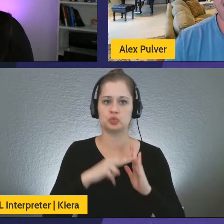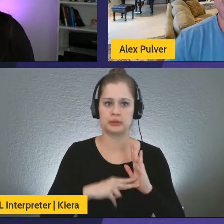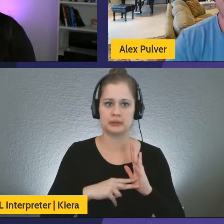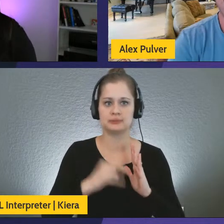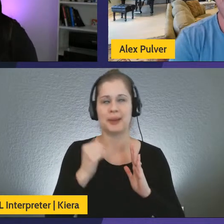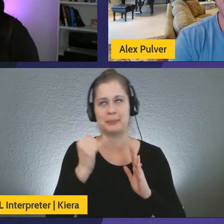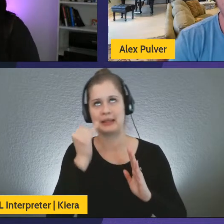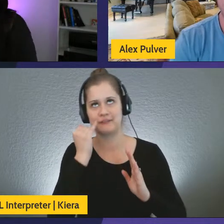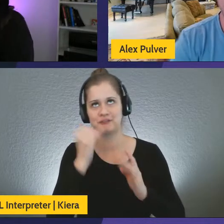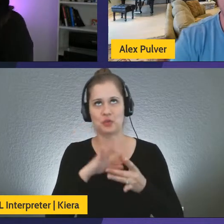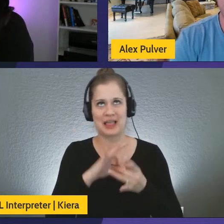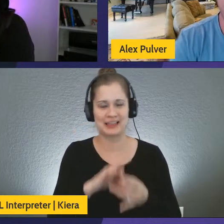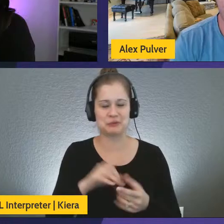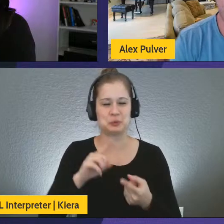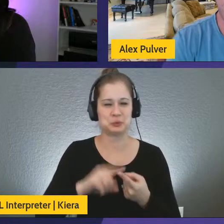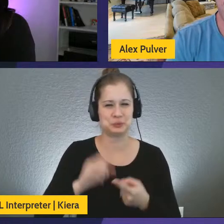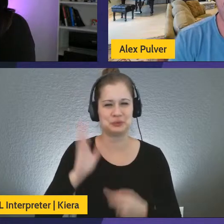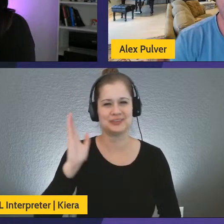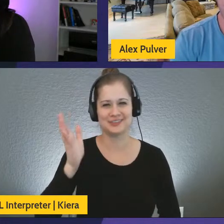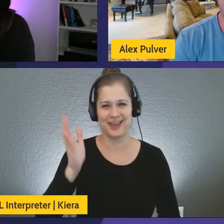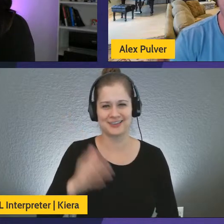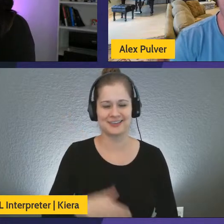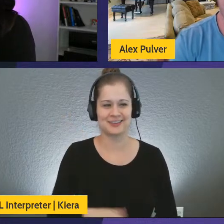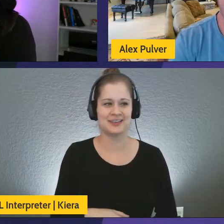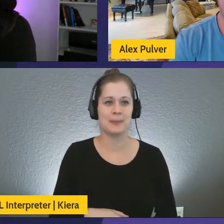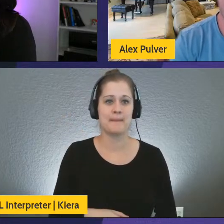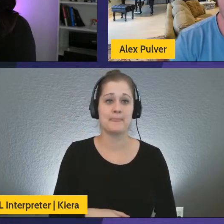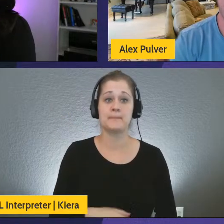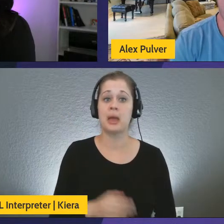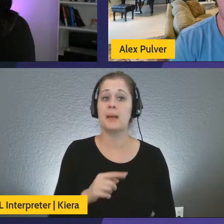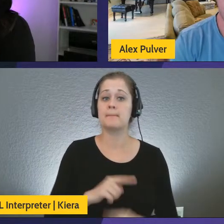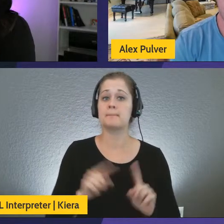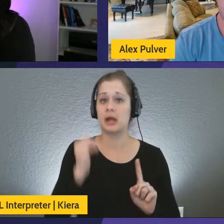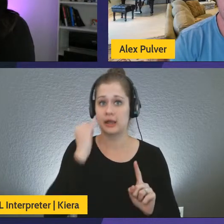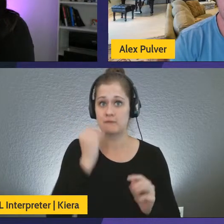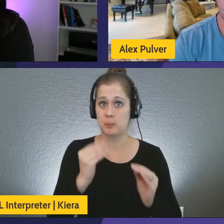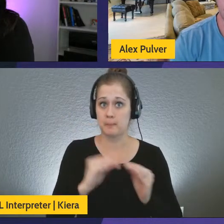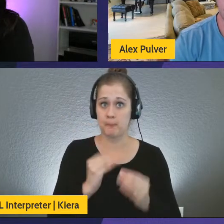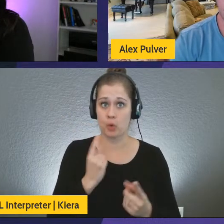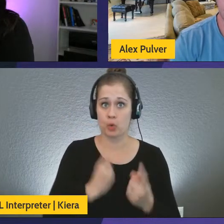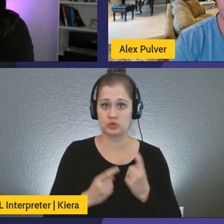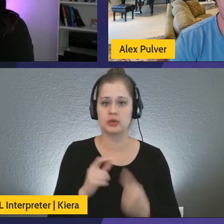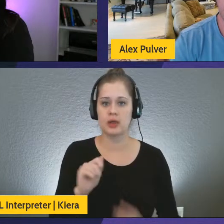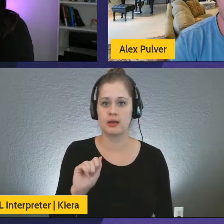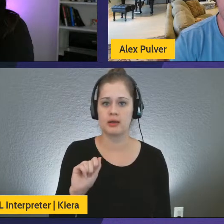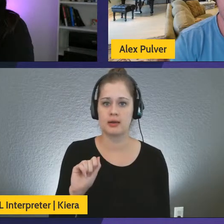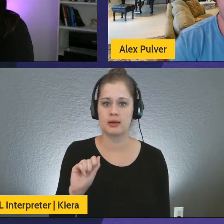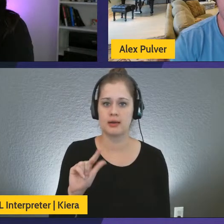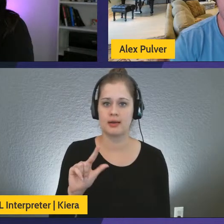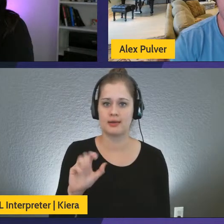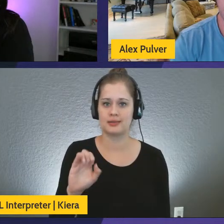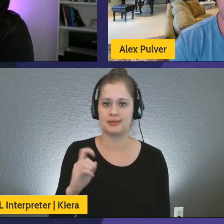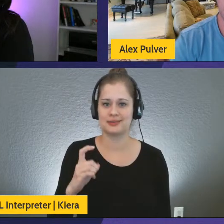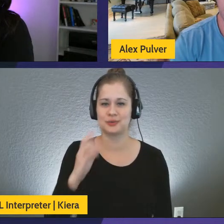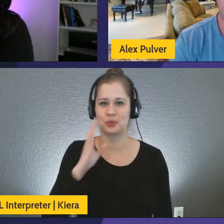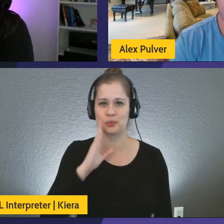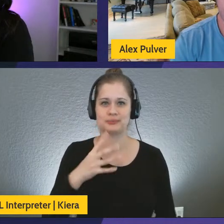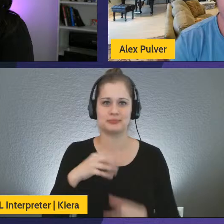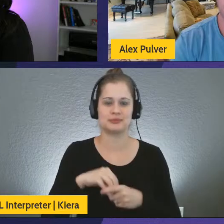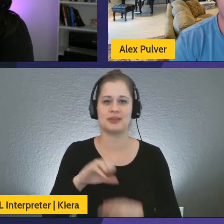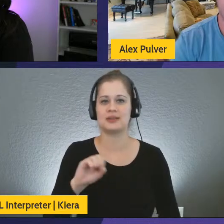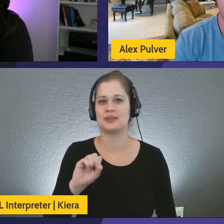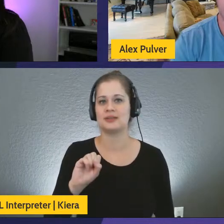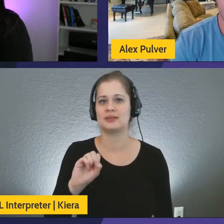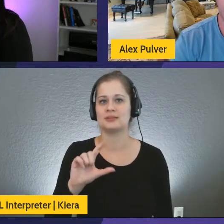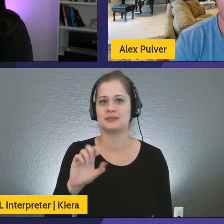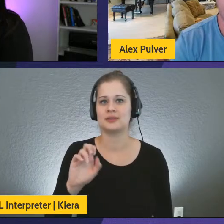to this talk. If you have more questions, Alex will be in the Slack channel, I imagine.